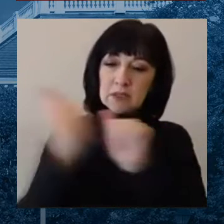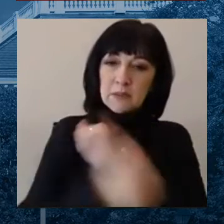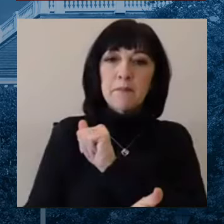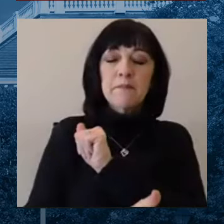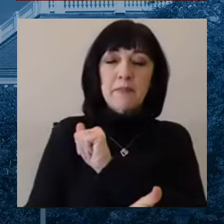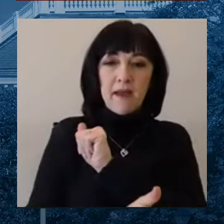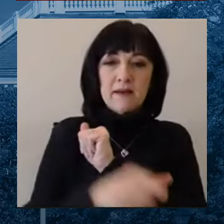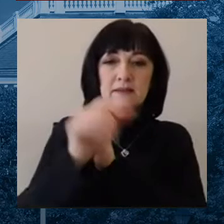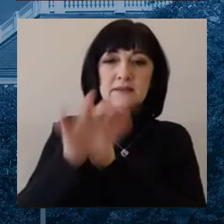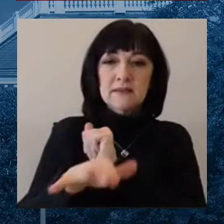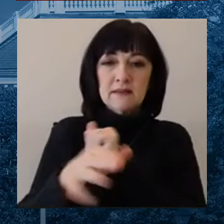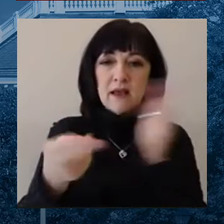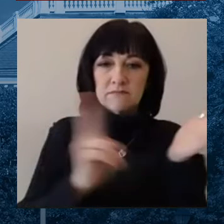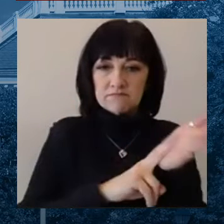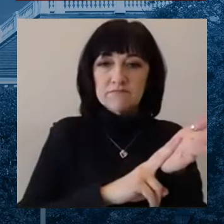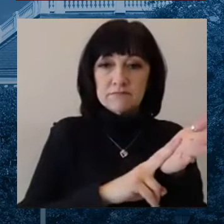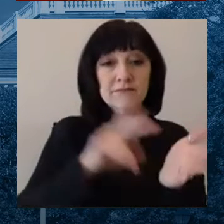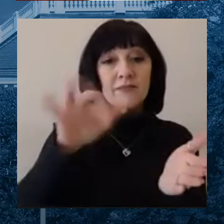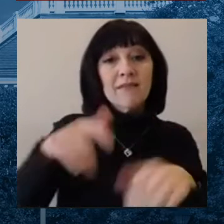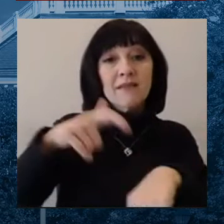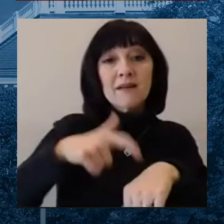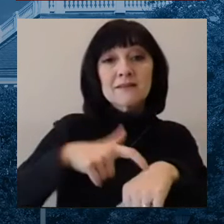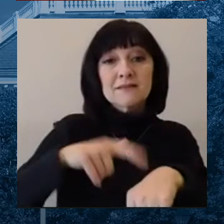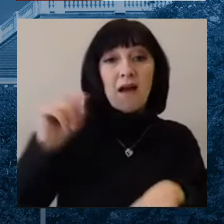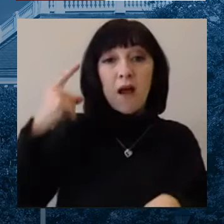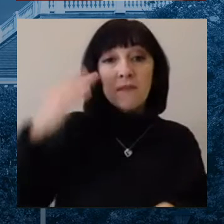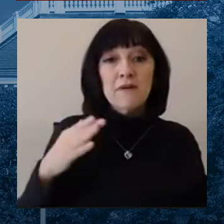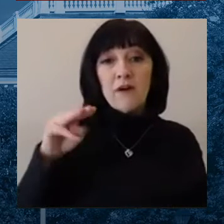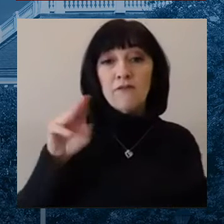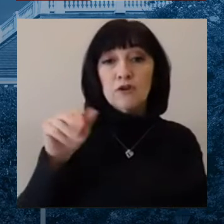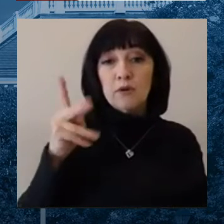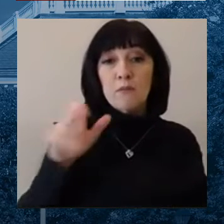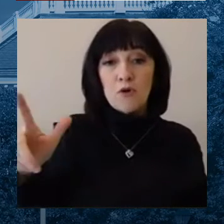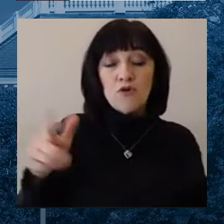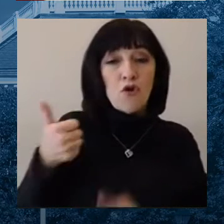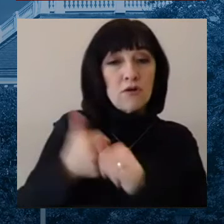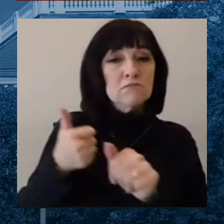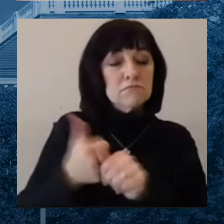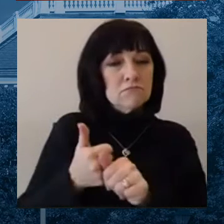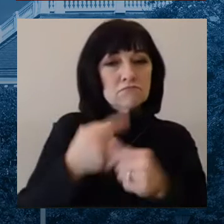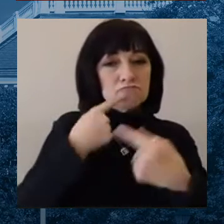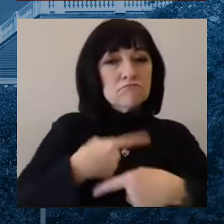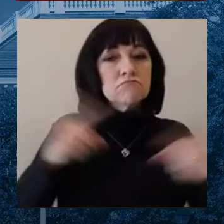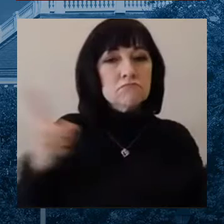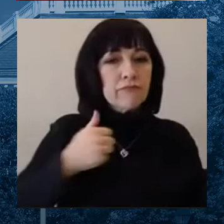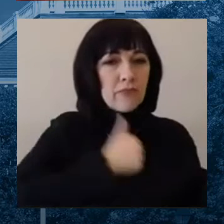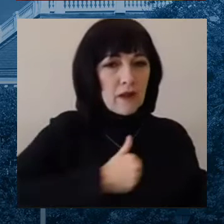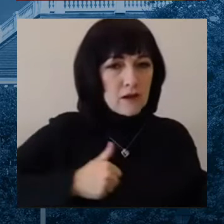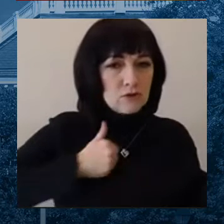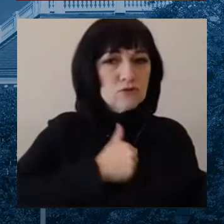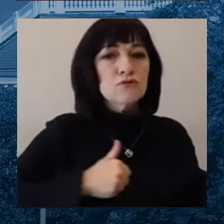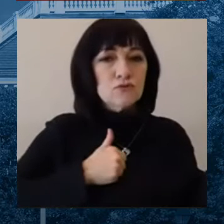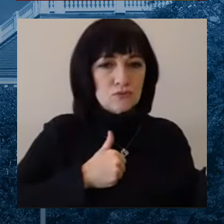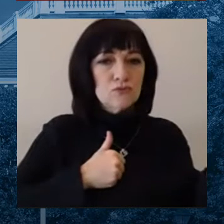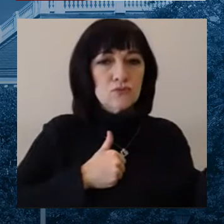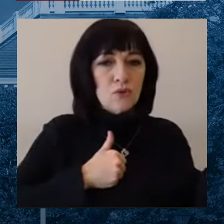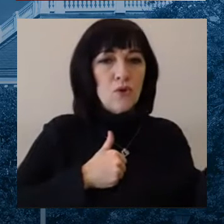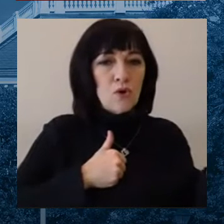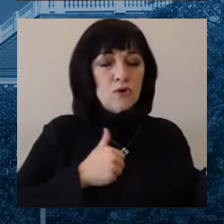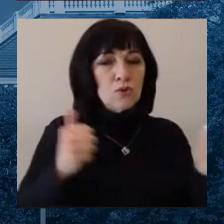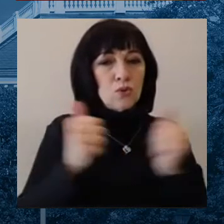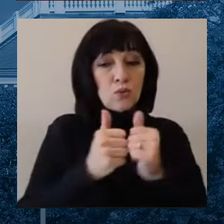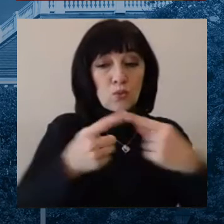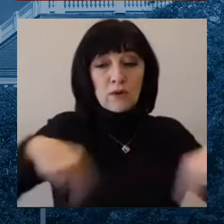which was signed by then Governor Markell, which apologized, quote, on behalf of the people of